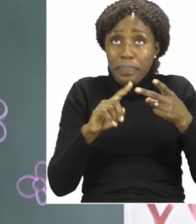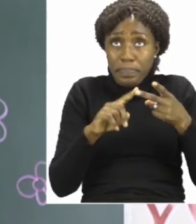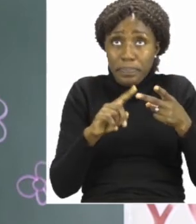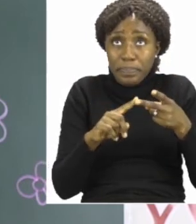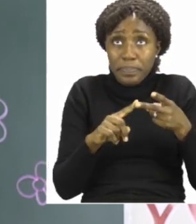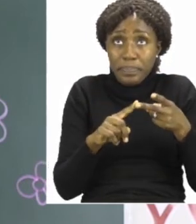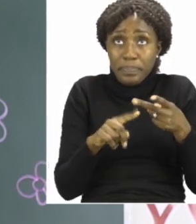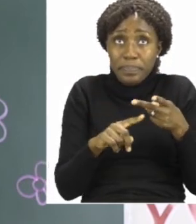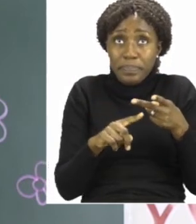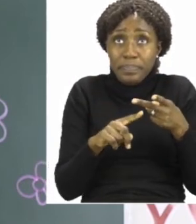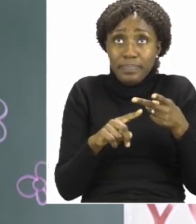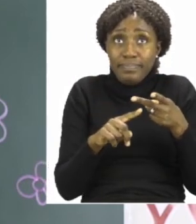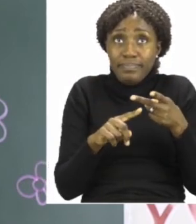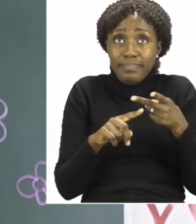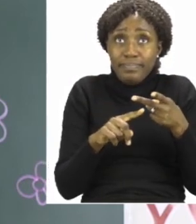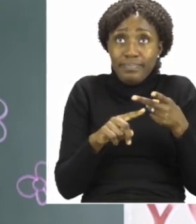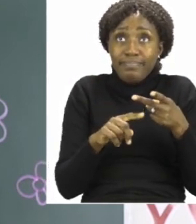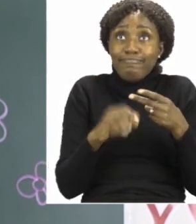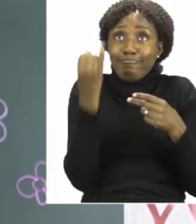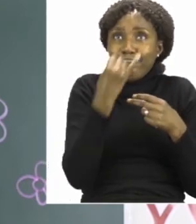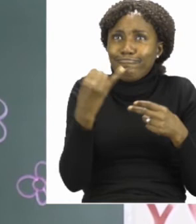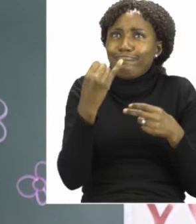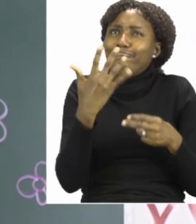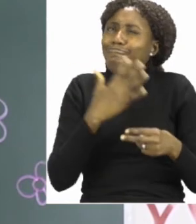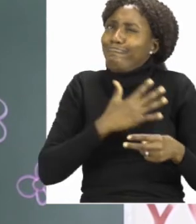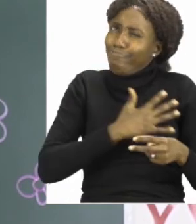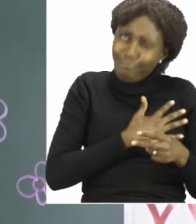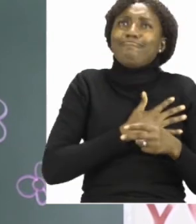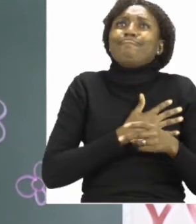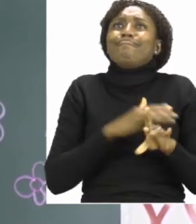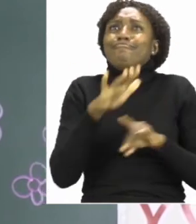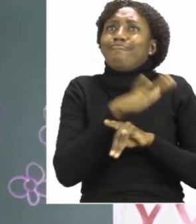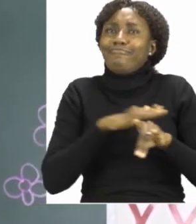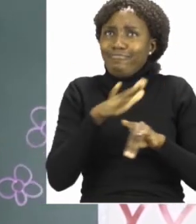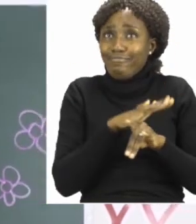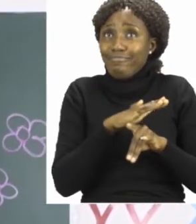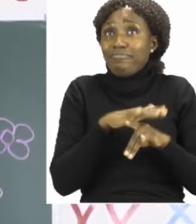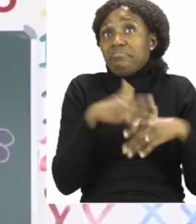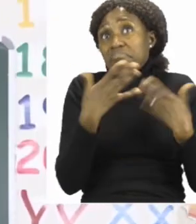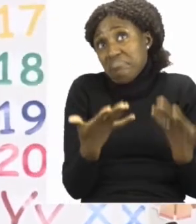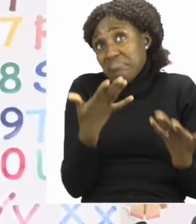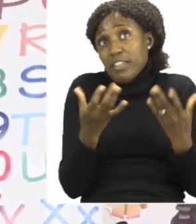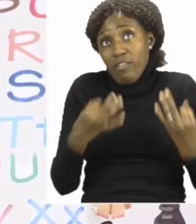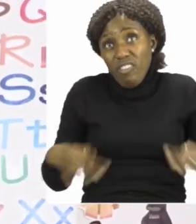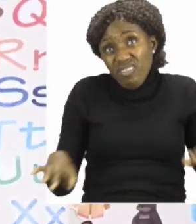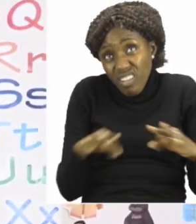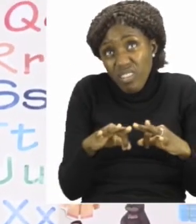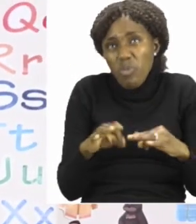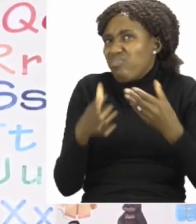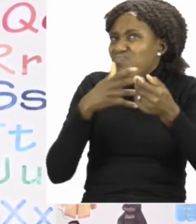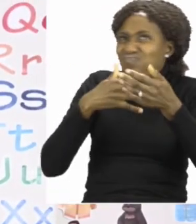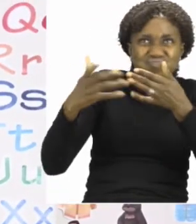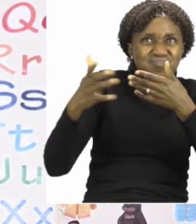done, I want you to draw your favorite type of animal. It can be a wild animal, it can be a pet,